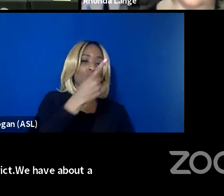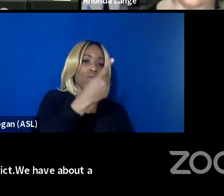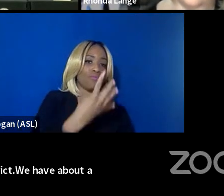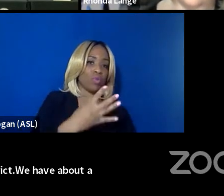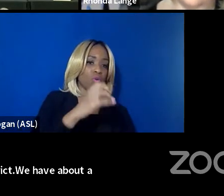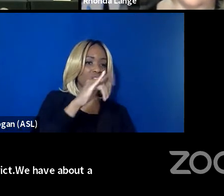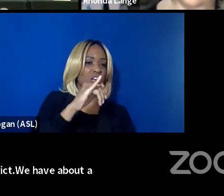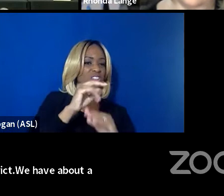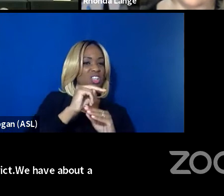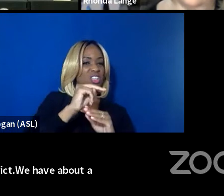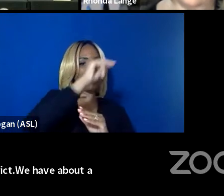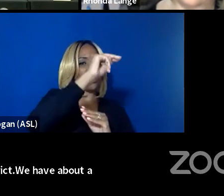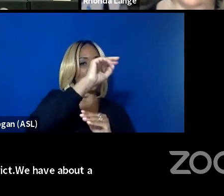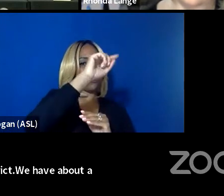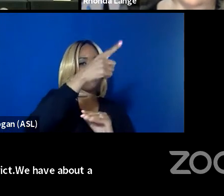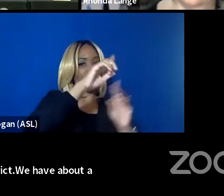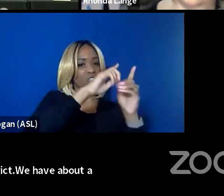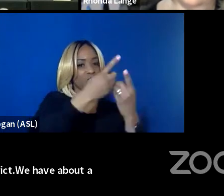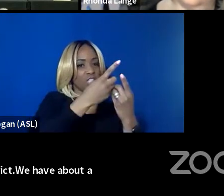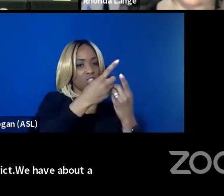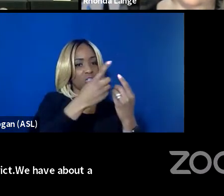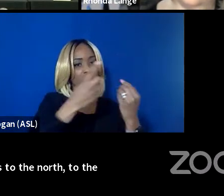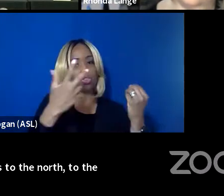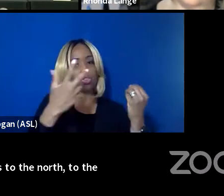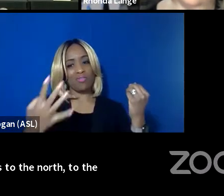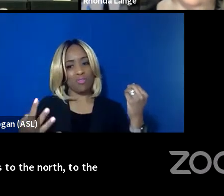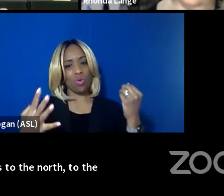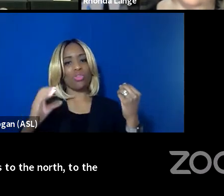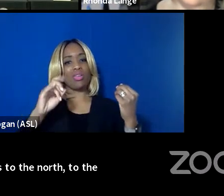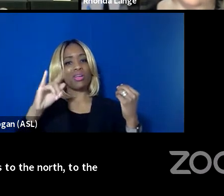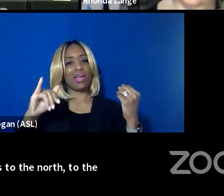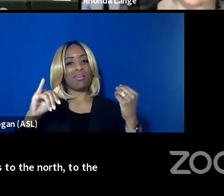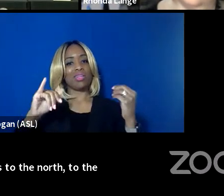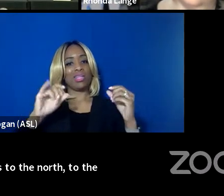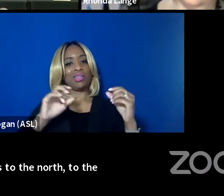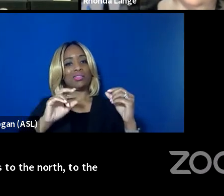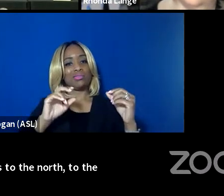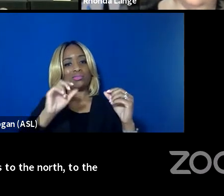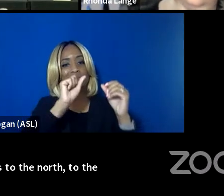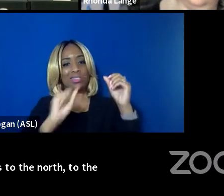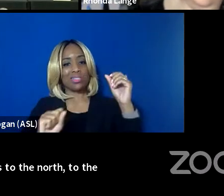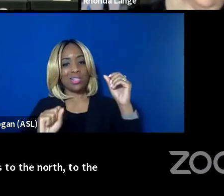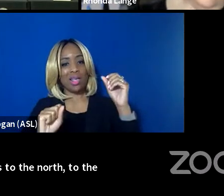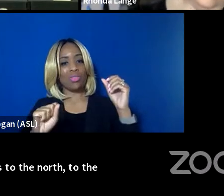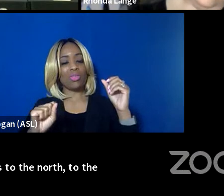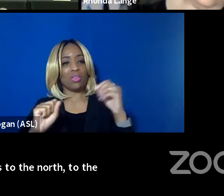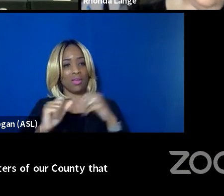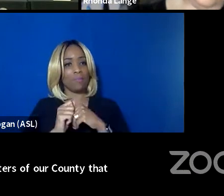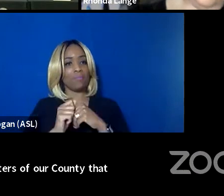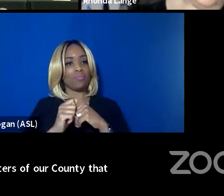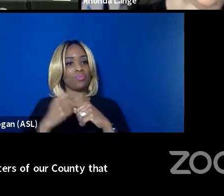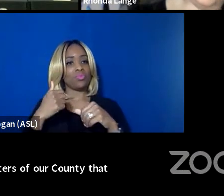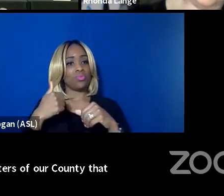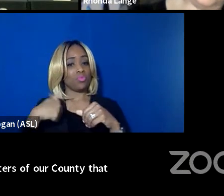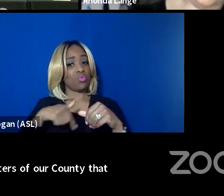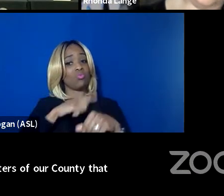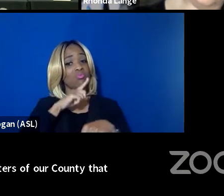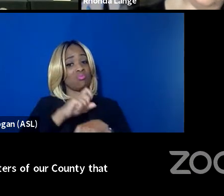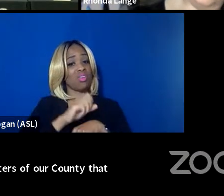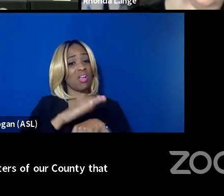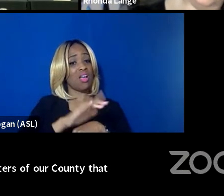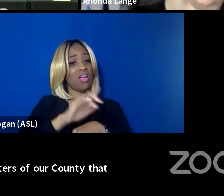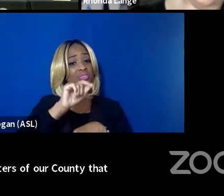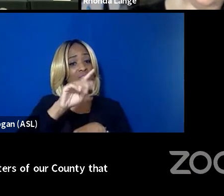north, to the first district, and about three quarters of our county that goes to the south. We are a lakeshore